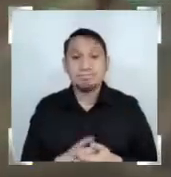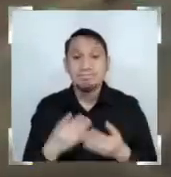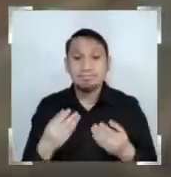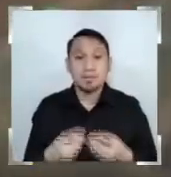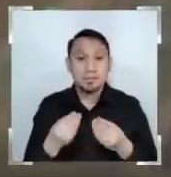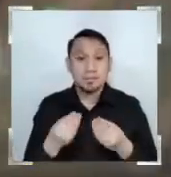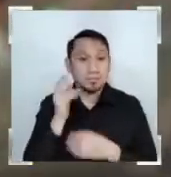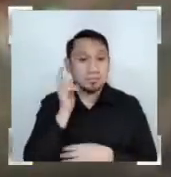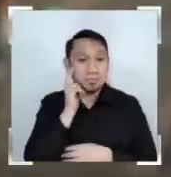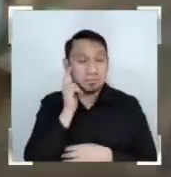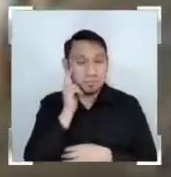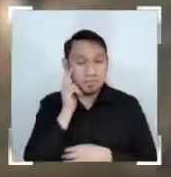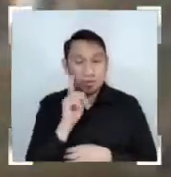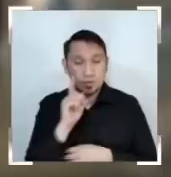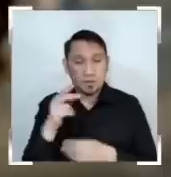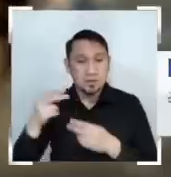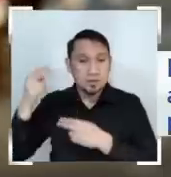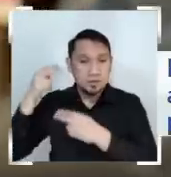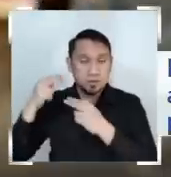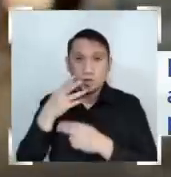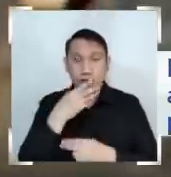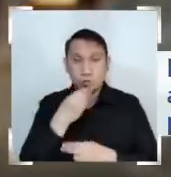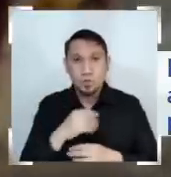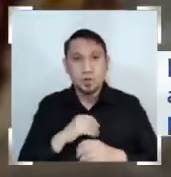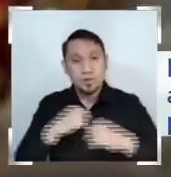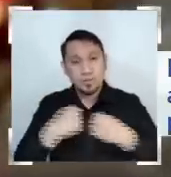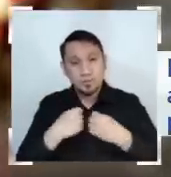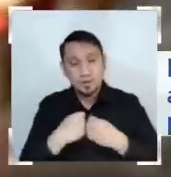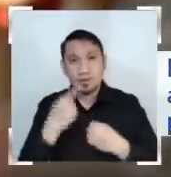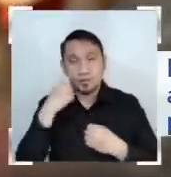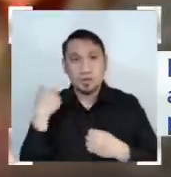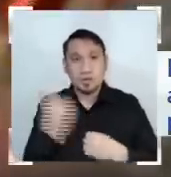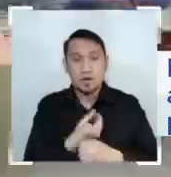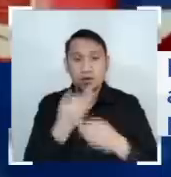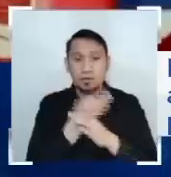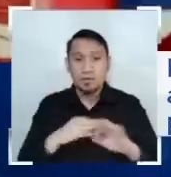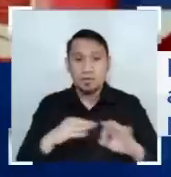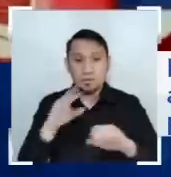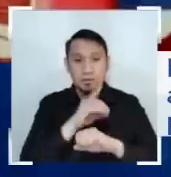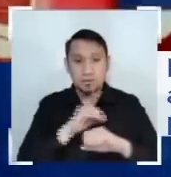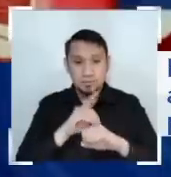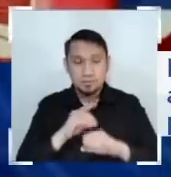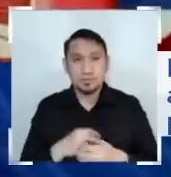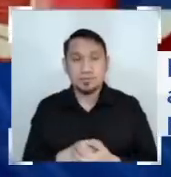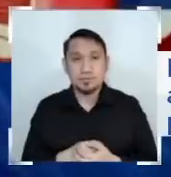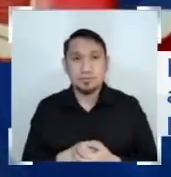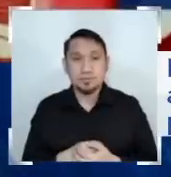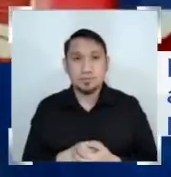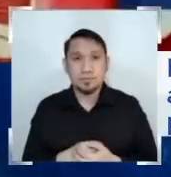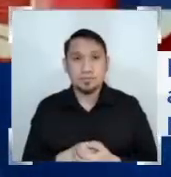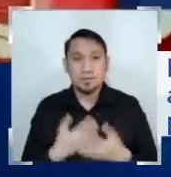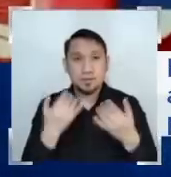ang ating mga ninunong matapang na lumaban para makamit ang tinatamasa natin ngayong kasarinlan. This occasion is a